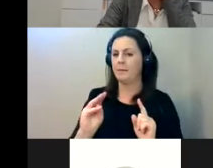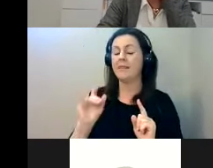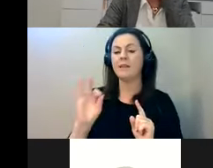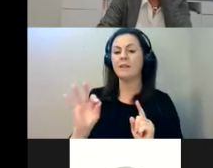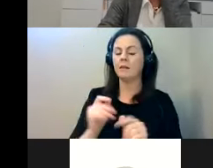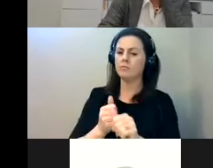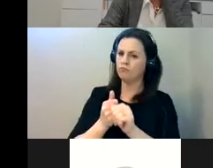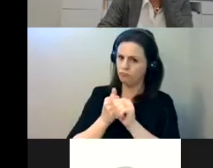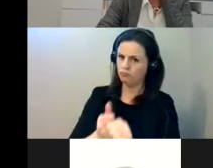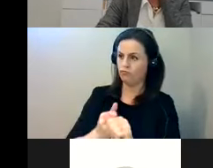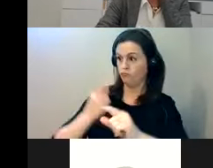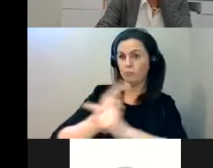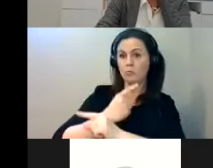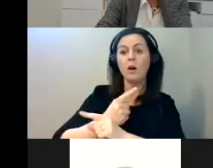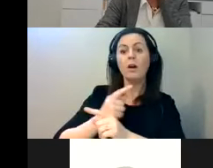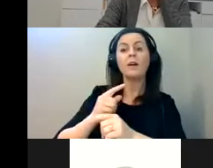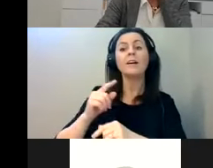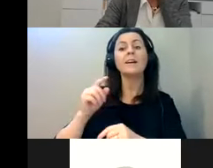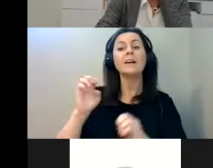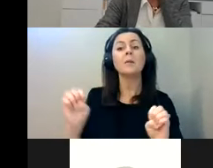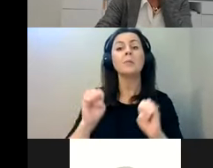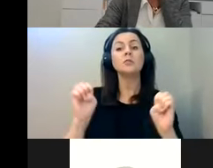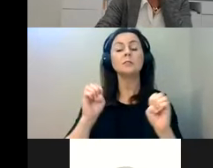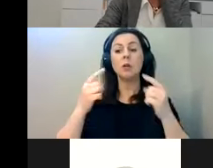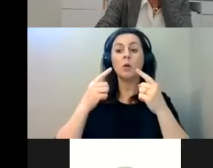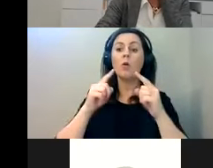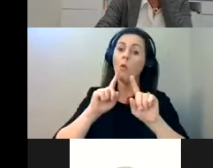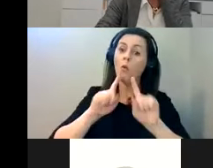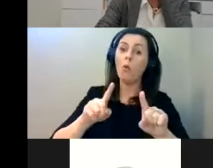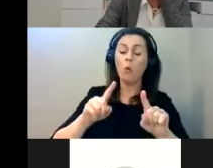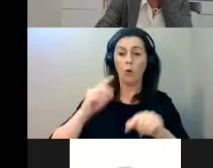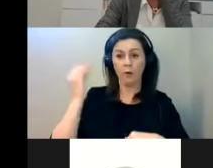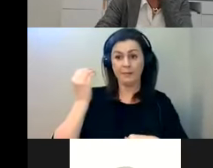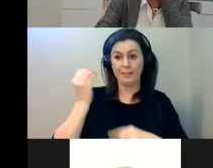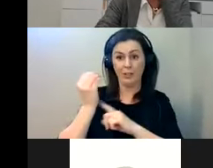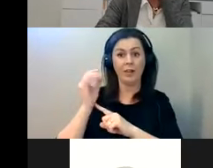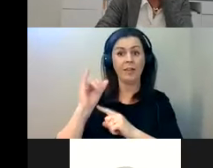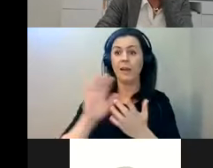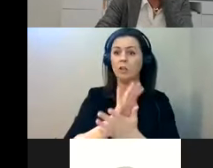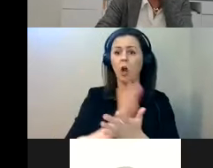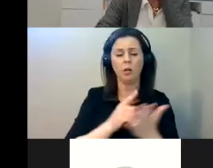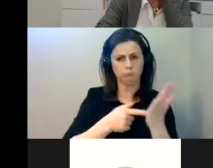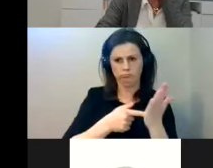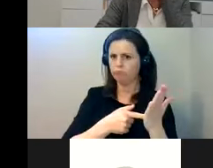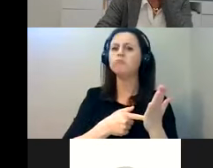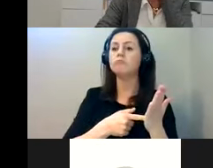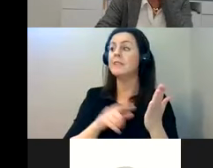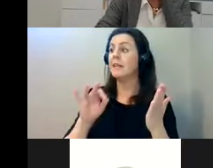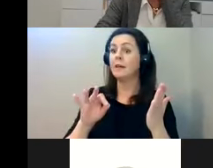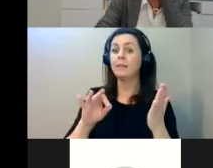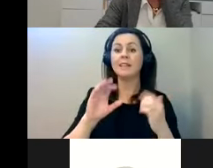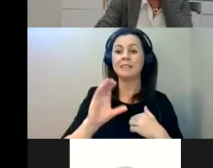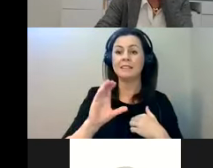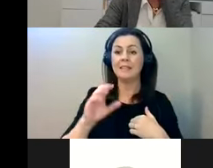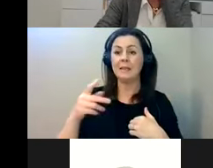with the emergency order in council, that document is a subsisting document. If it is a continuing power of attorney